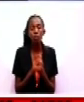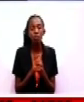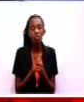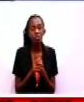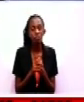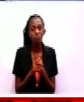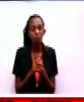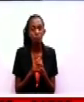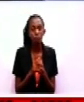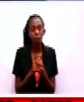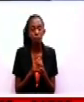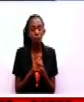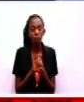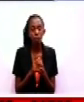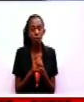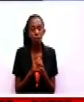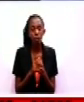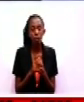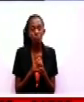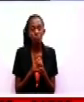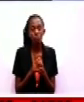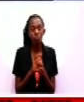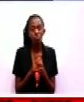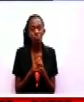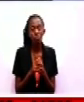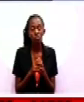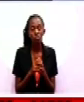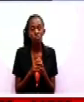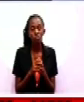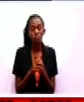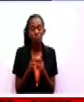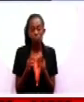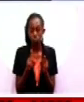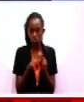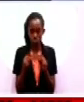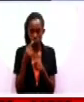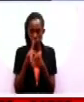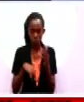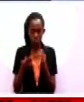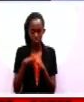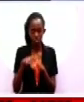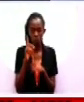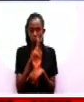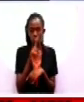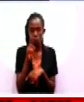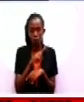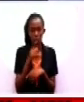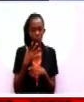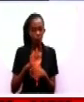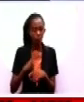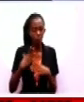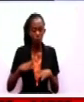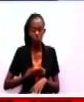also the also say that The The ground is hostile He is the